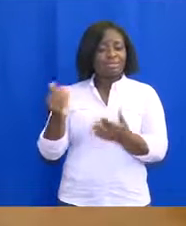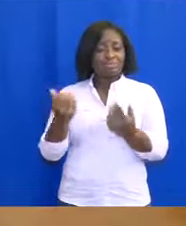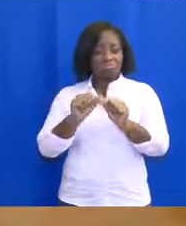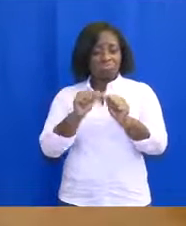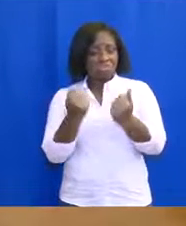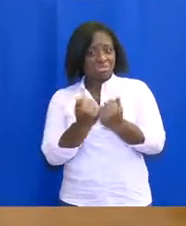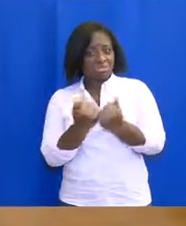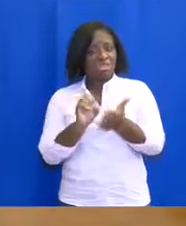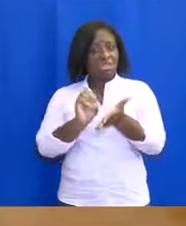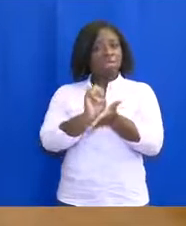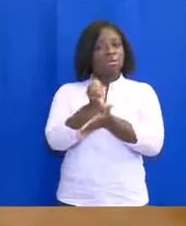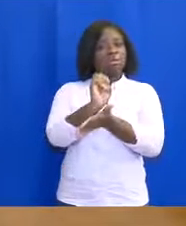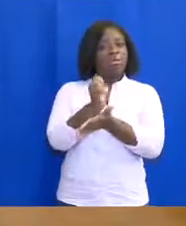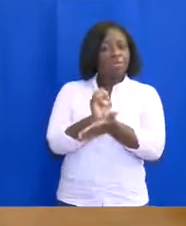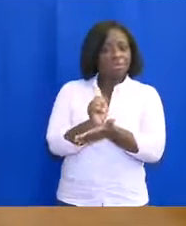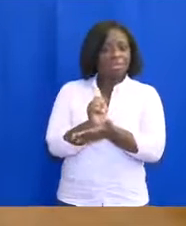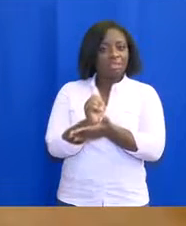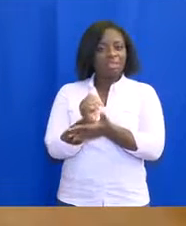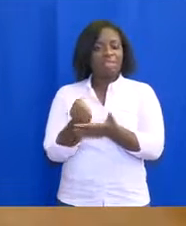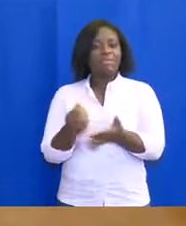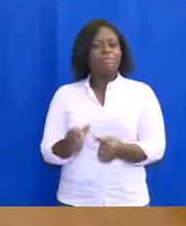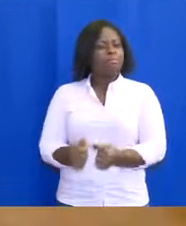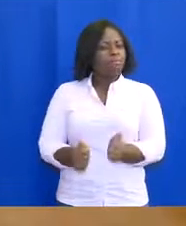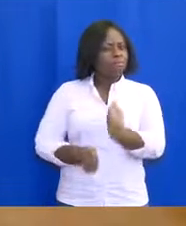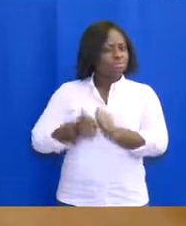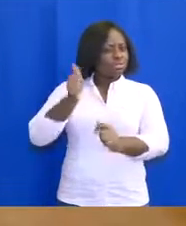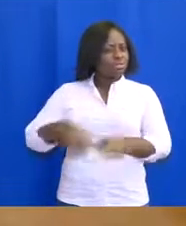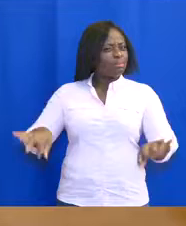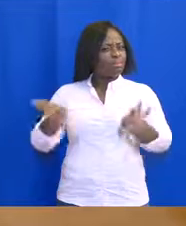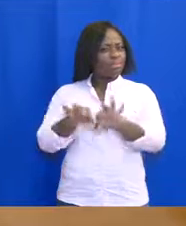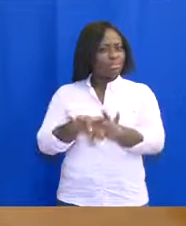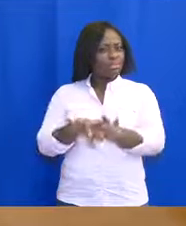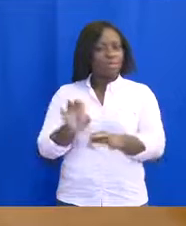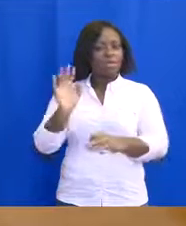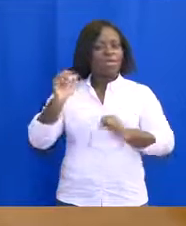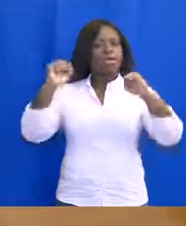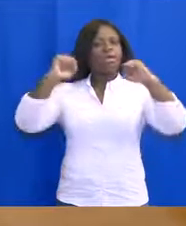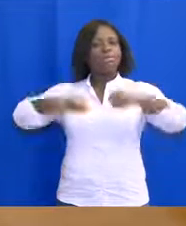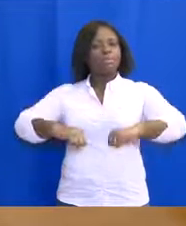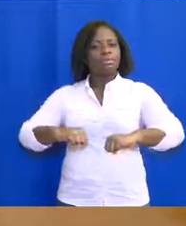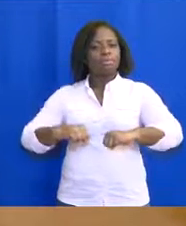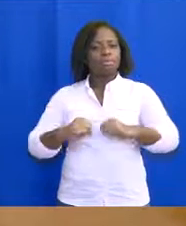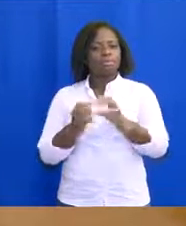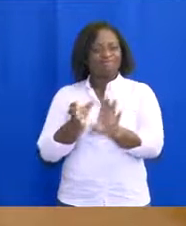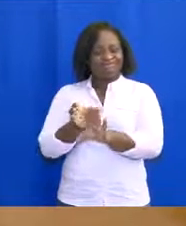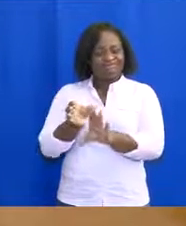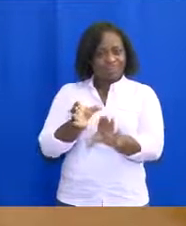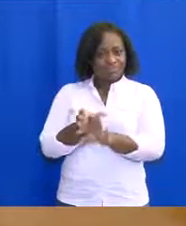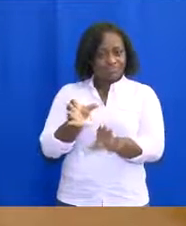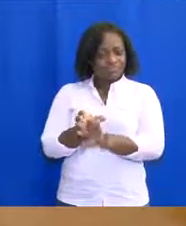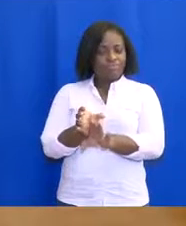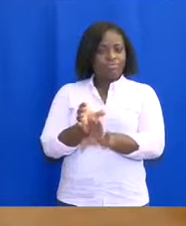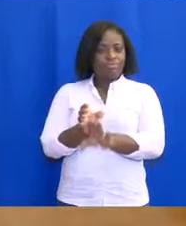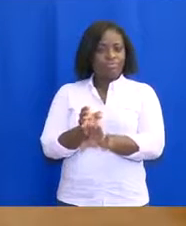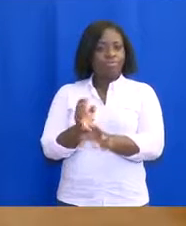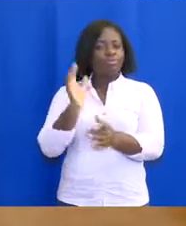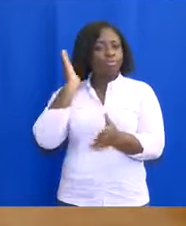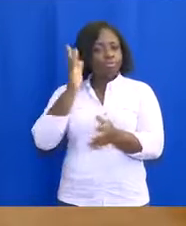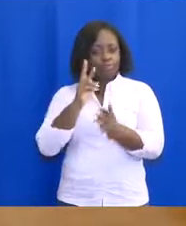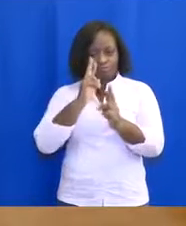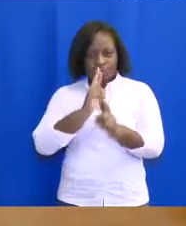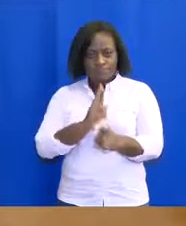socioeconomic impact, and most importantly, our capacity to enforce and to respond in